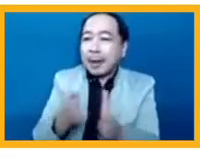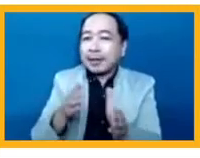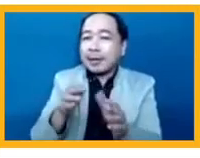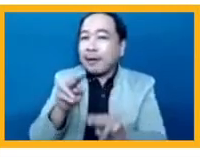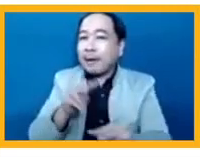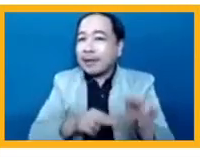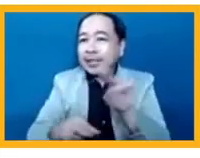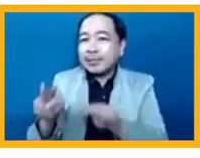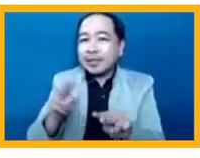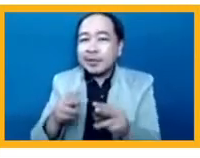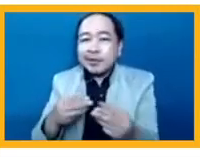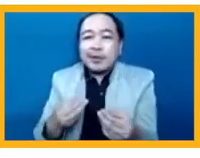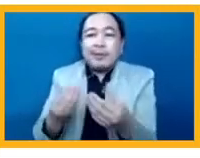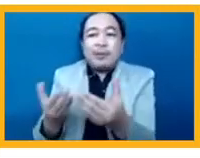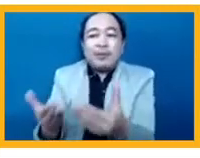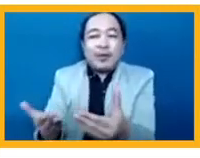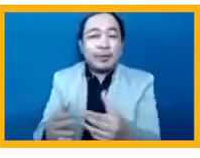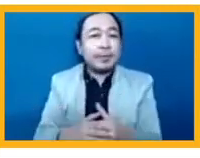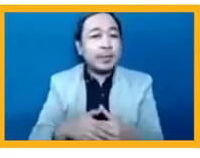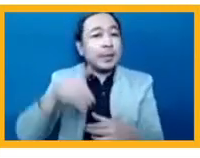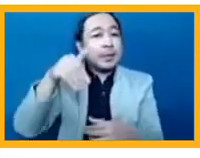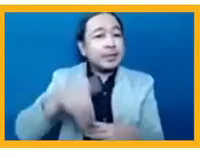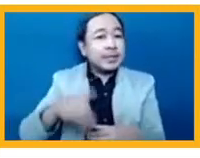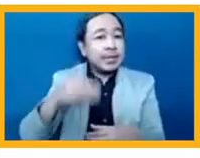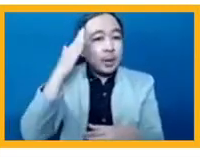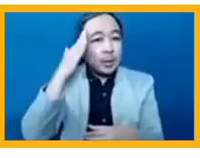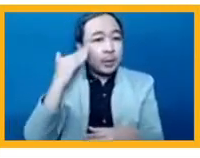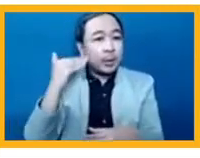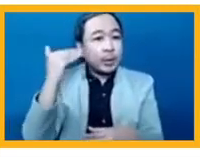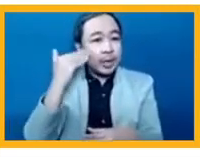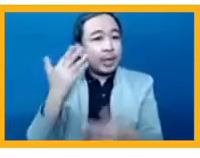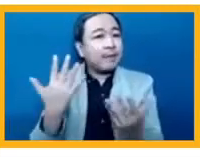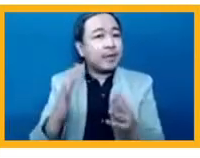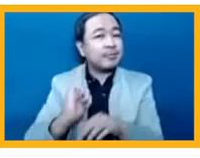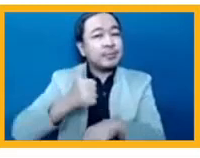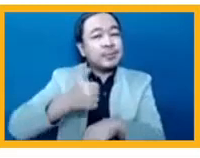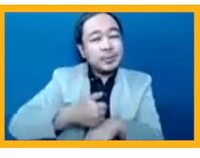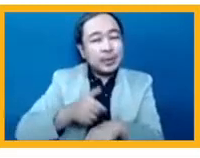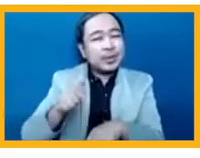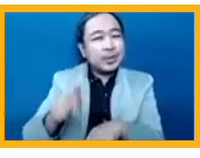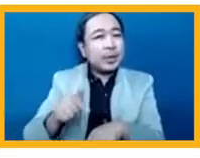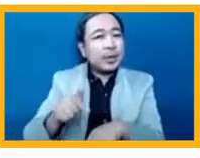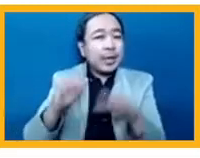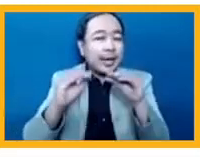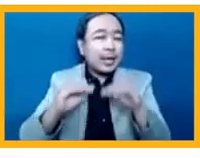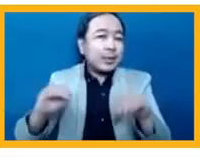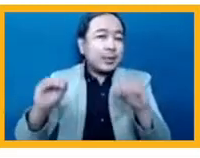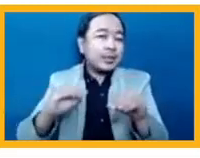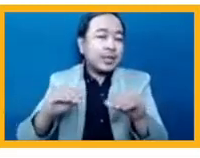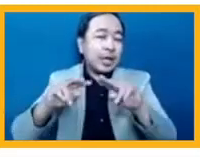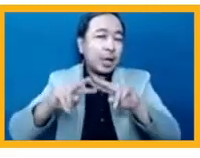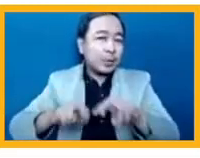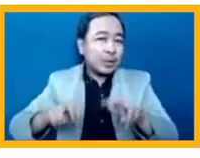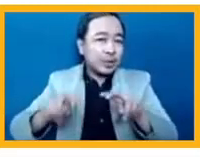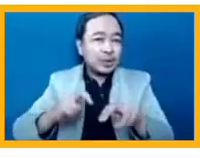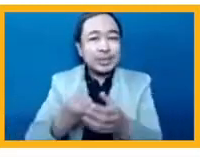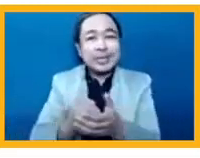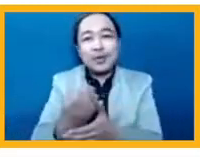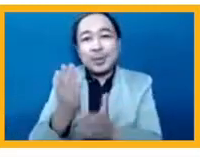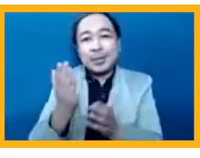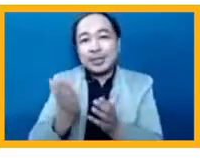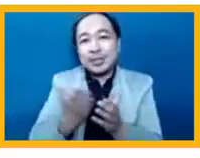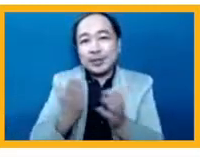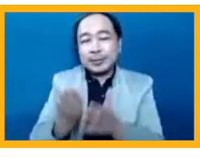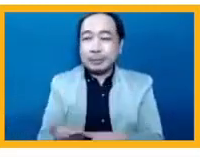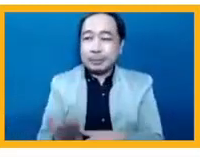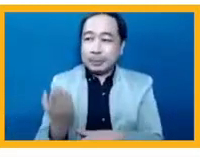administration. South Korea, an early adopter, set up the Korea Education and Research Information Service, KERIS, in 1999,